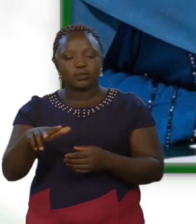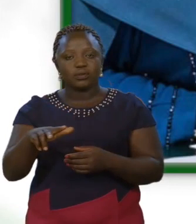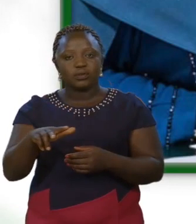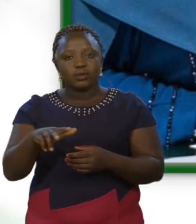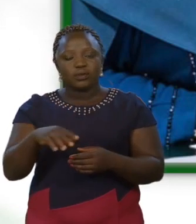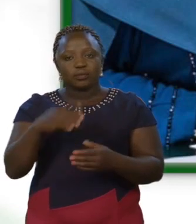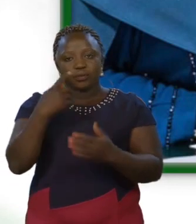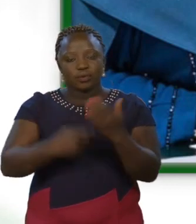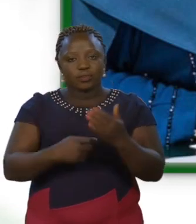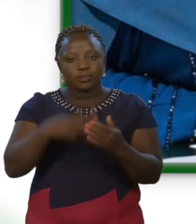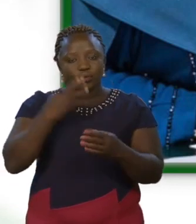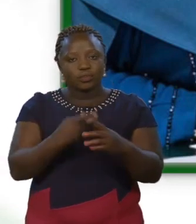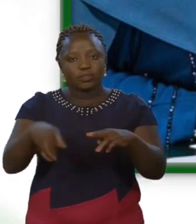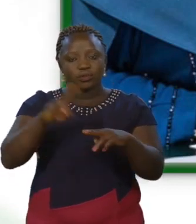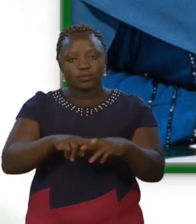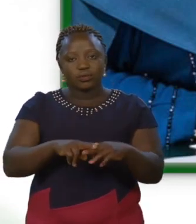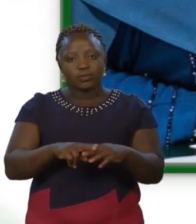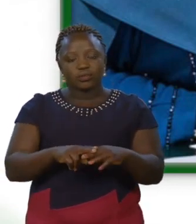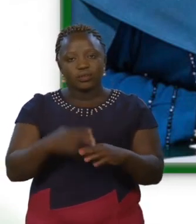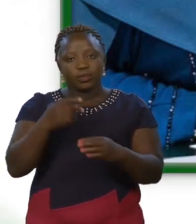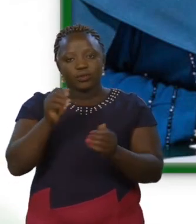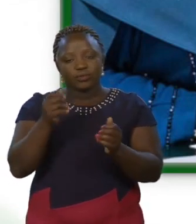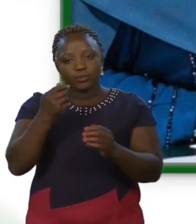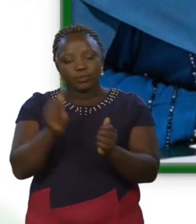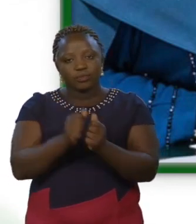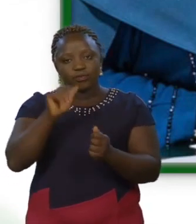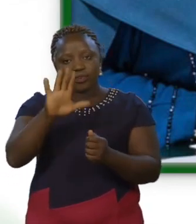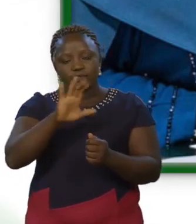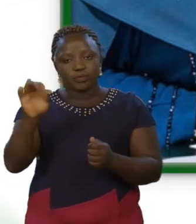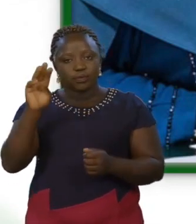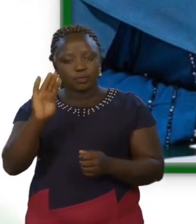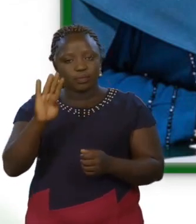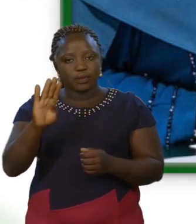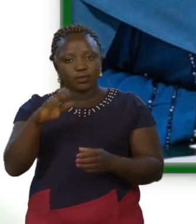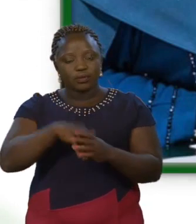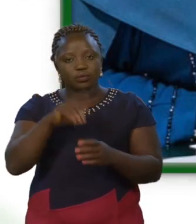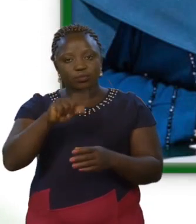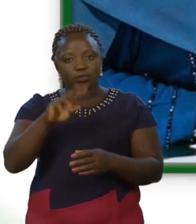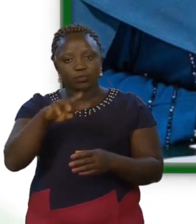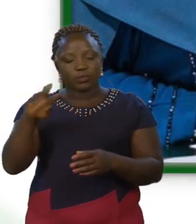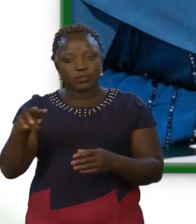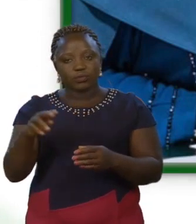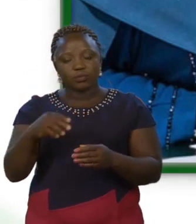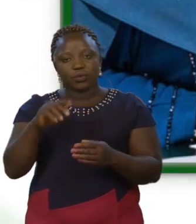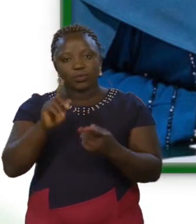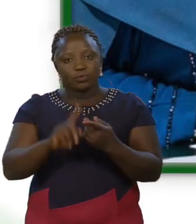overhead ceilings was increased from the sum of about 500 billion naira in 2022 to the sum